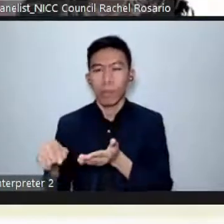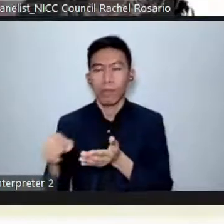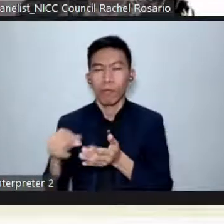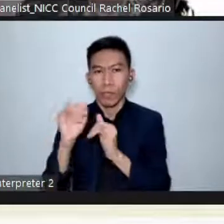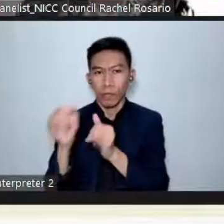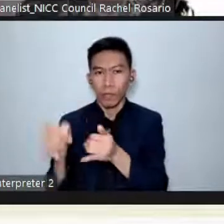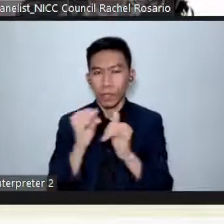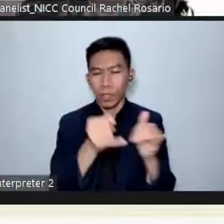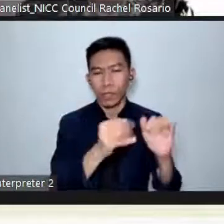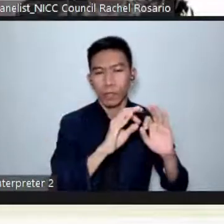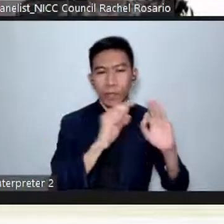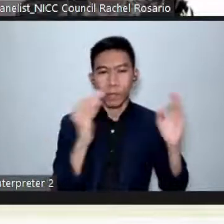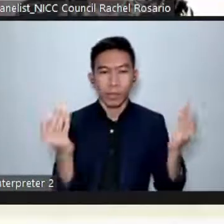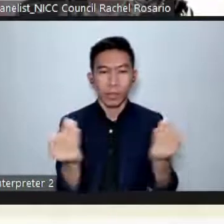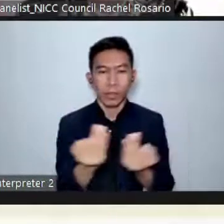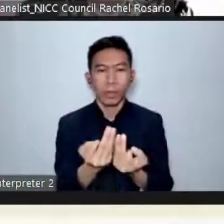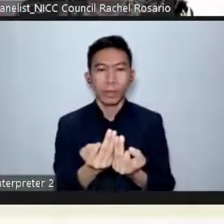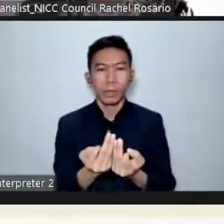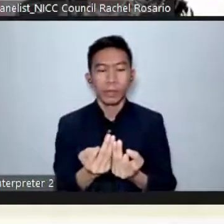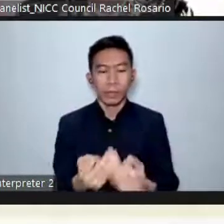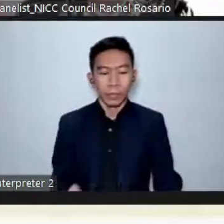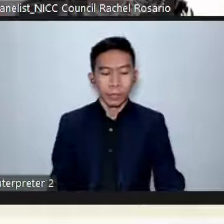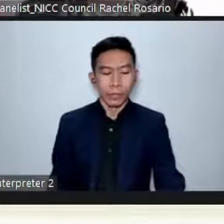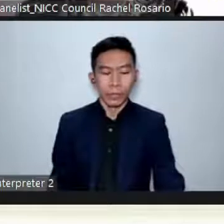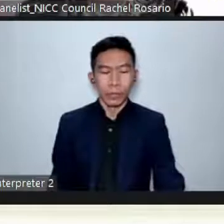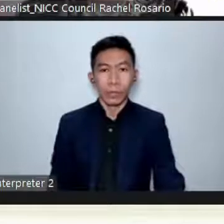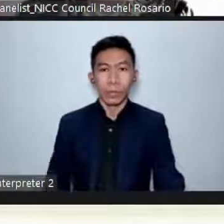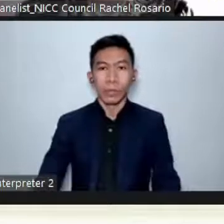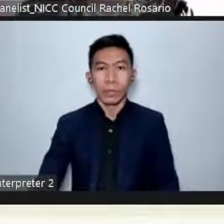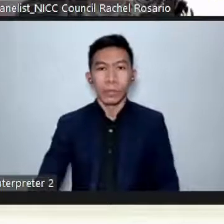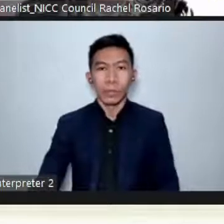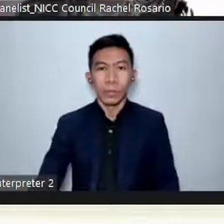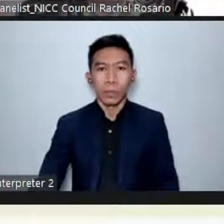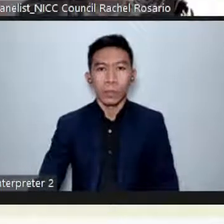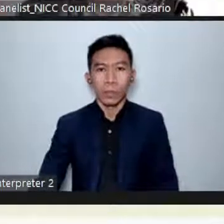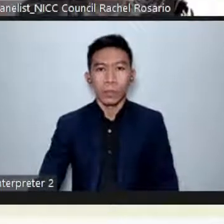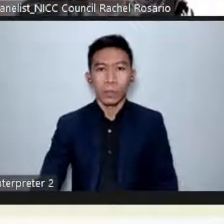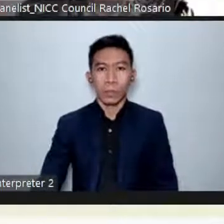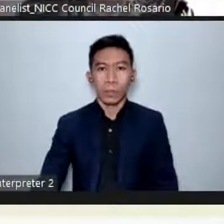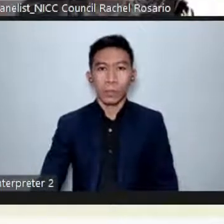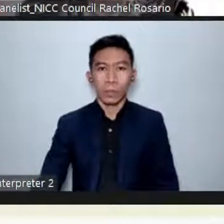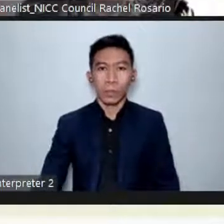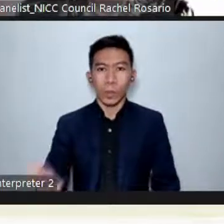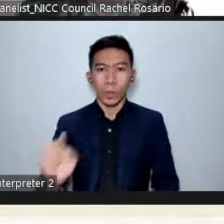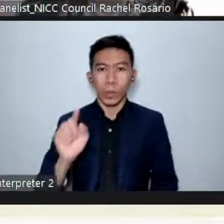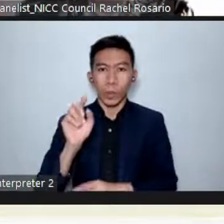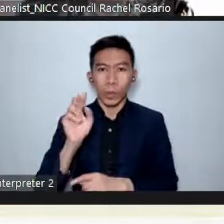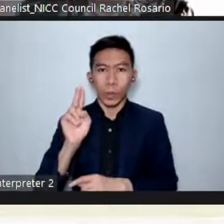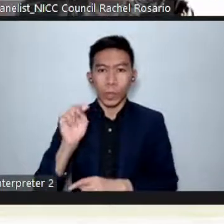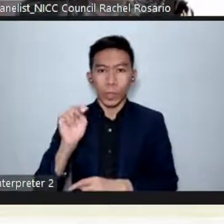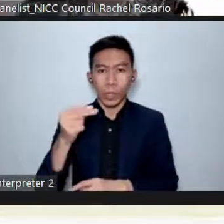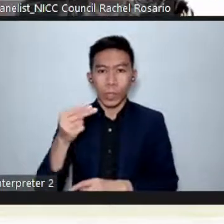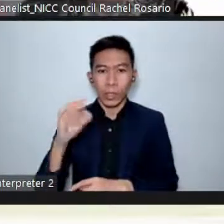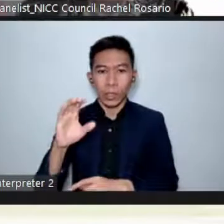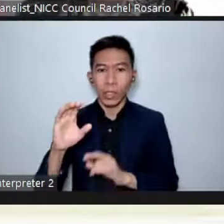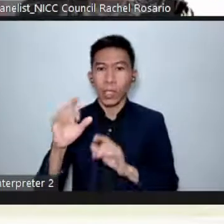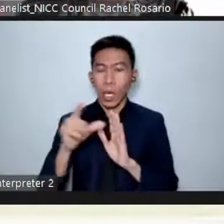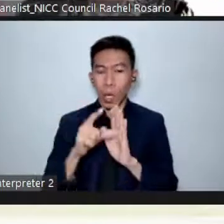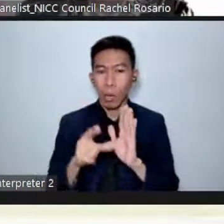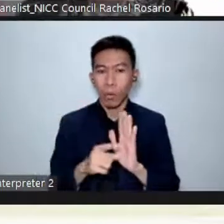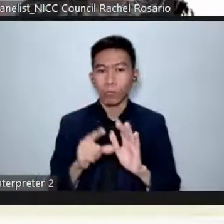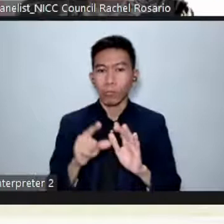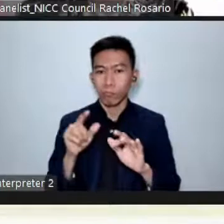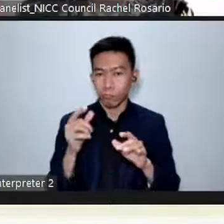individuals and families. And then the UHC law also seeks to have an integrated local health system that will